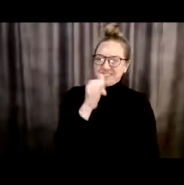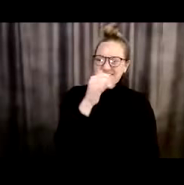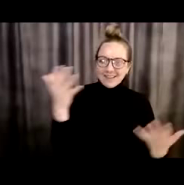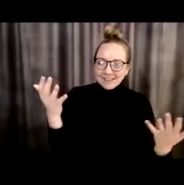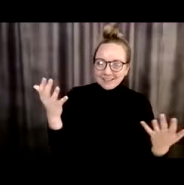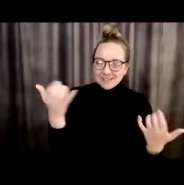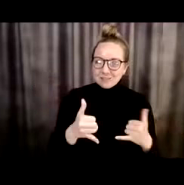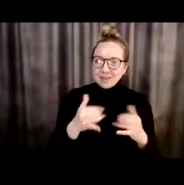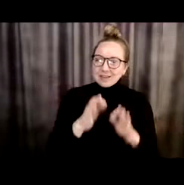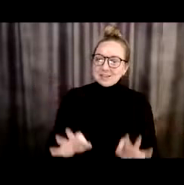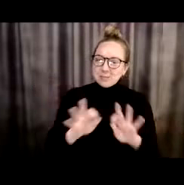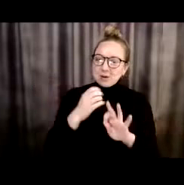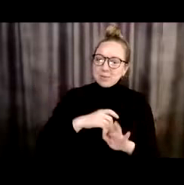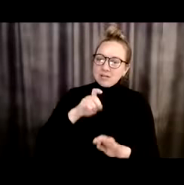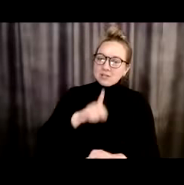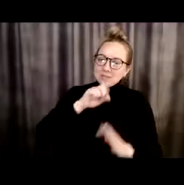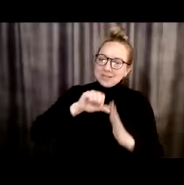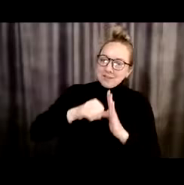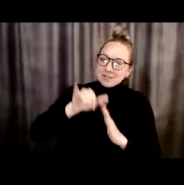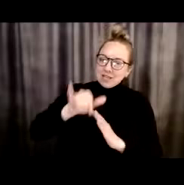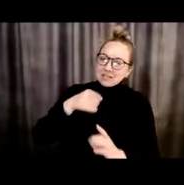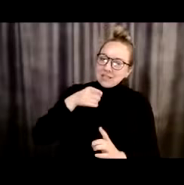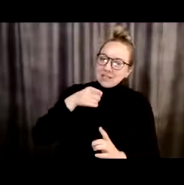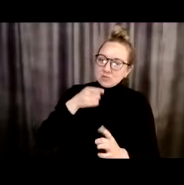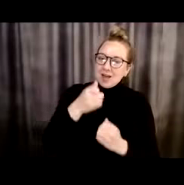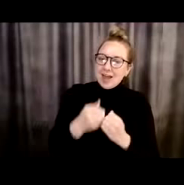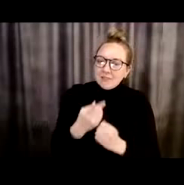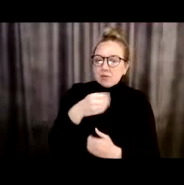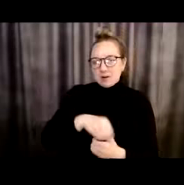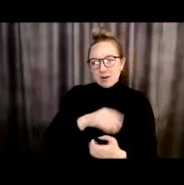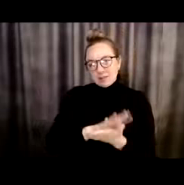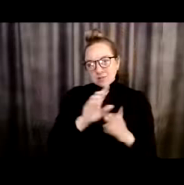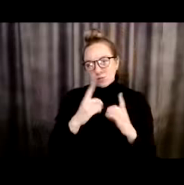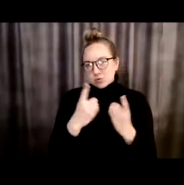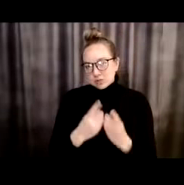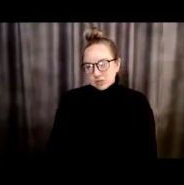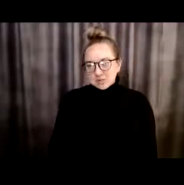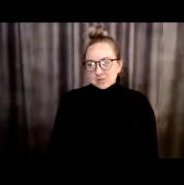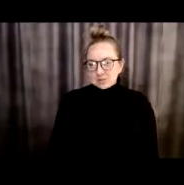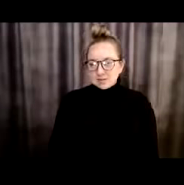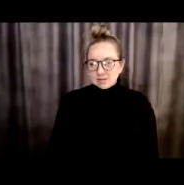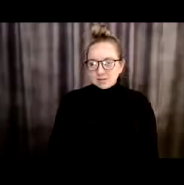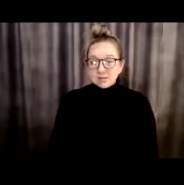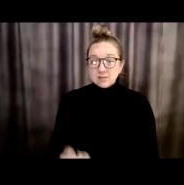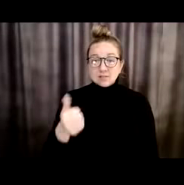Do any of the student leaders want to share their thoughts from the discussion?